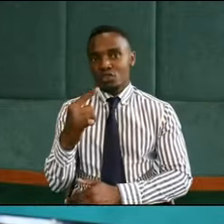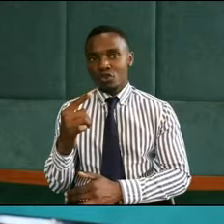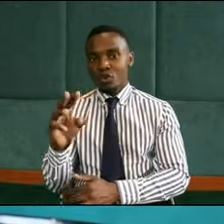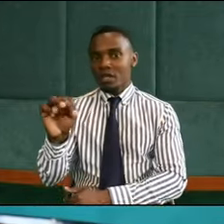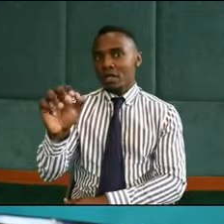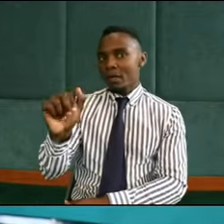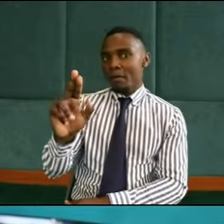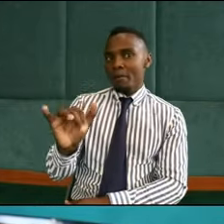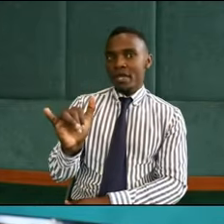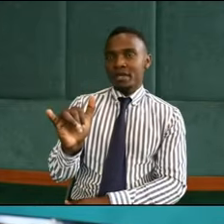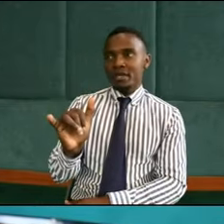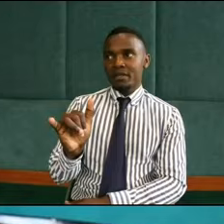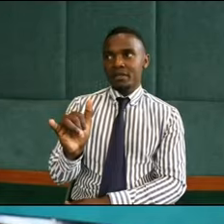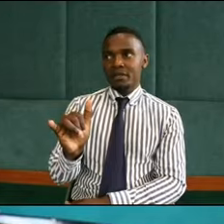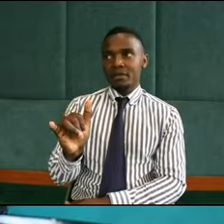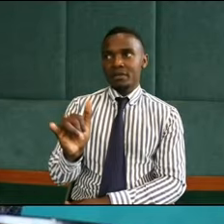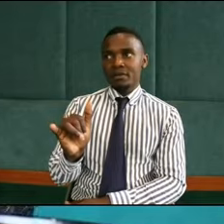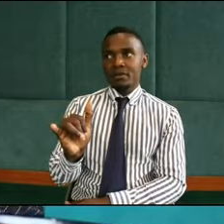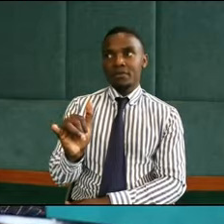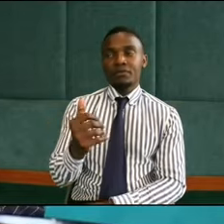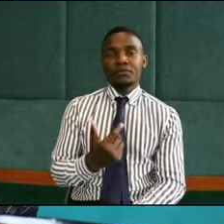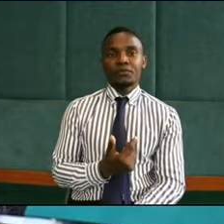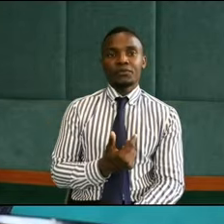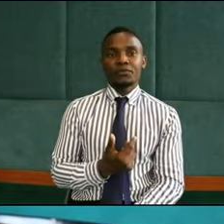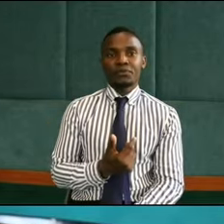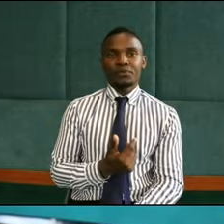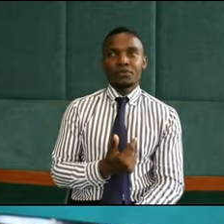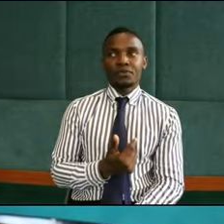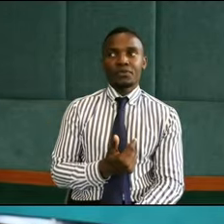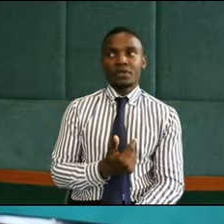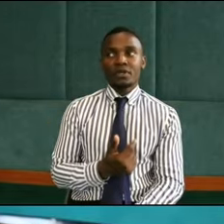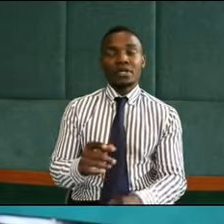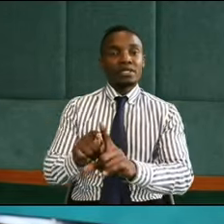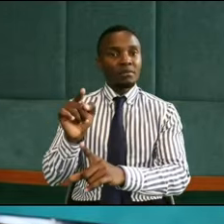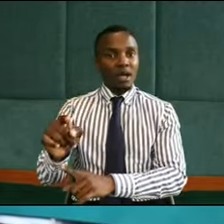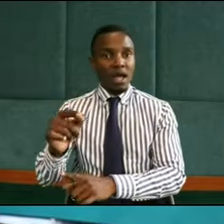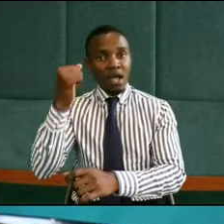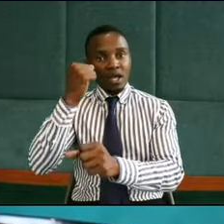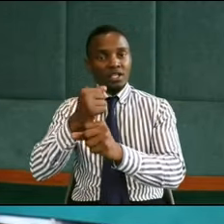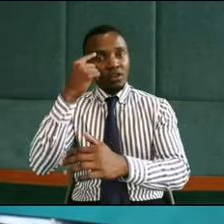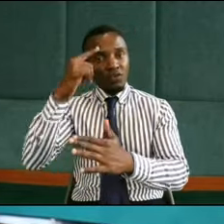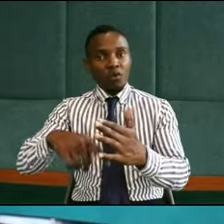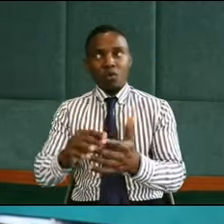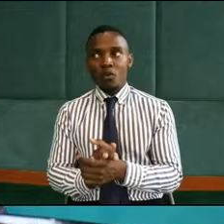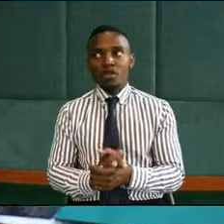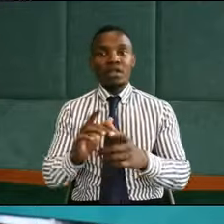She did it for his burial. She did it for his burial.